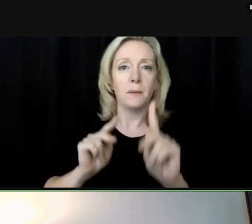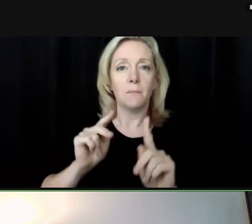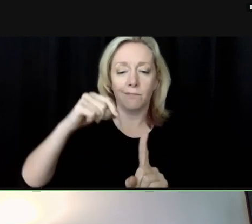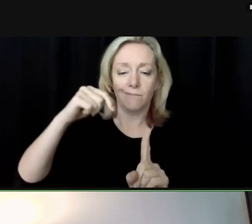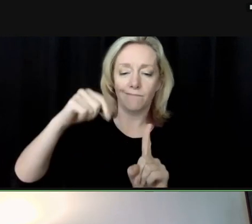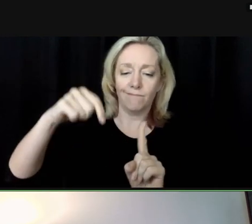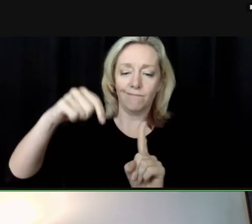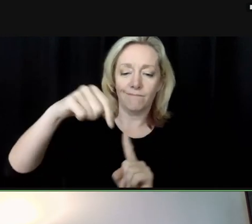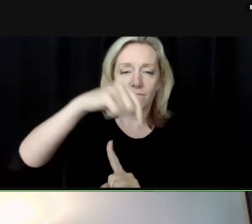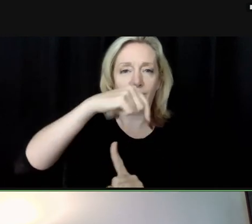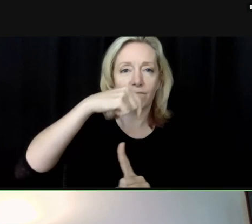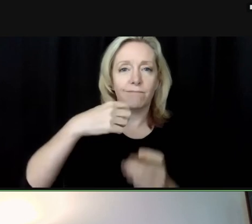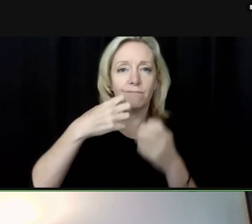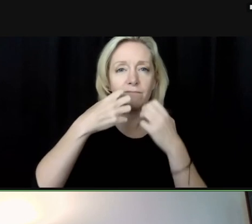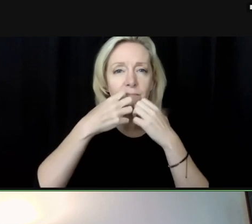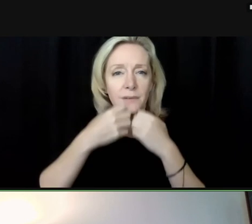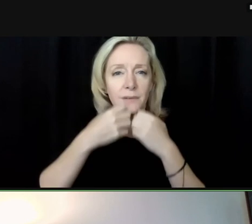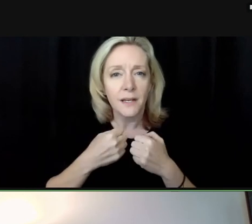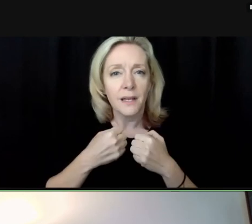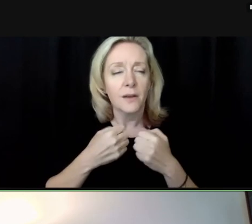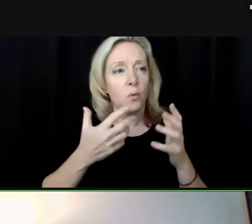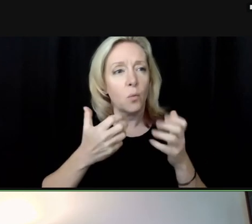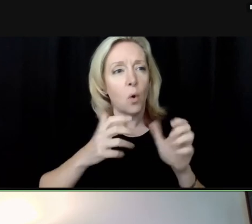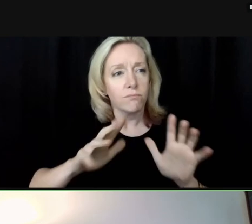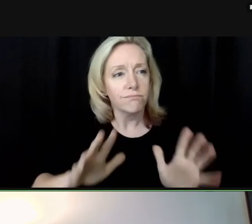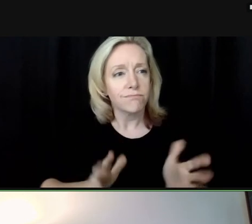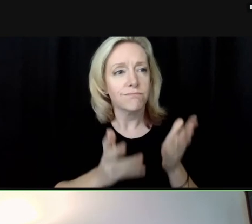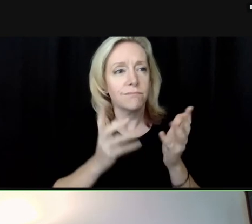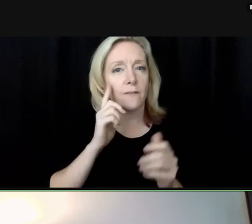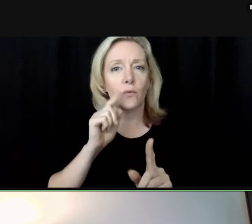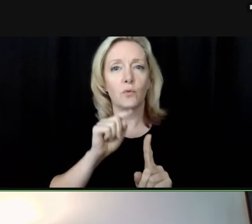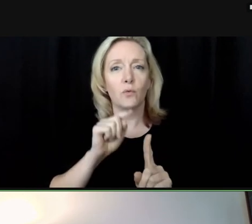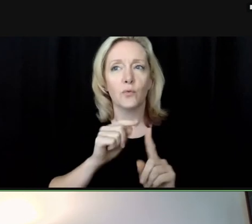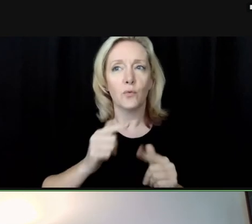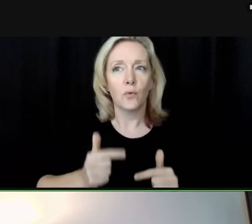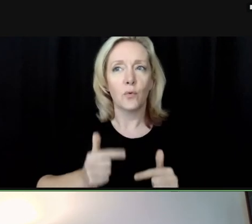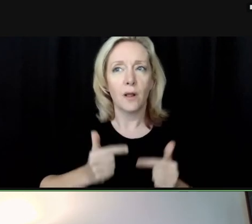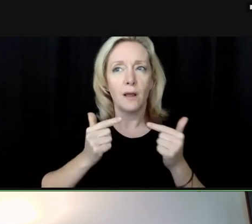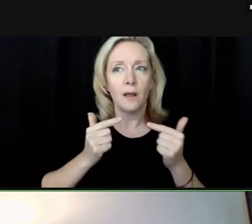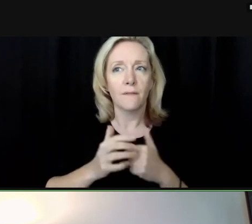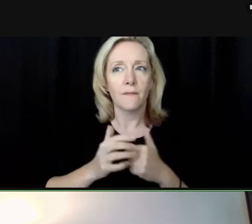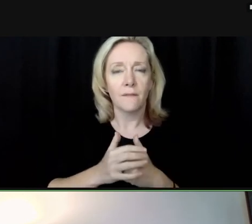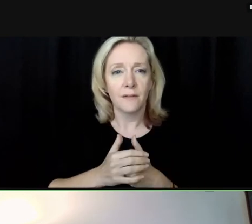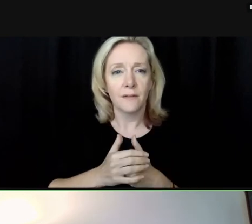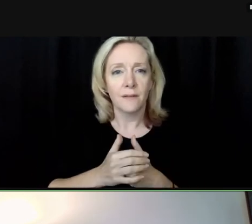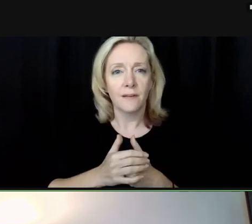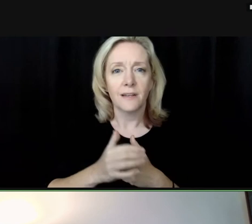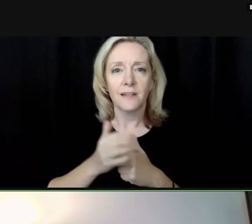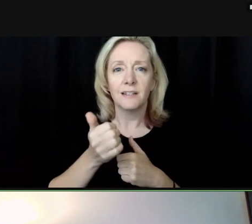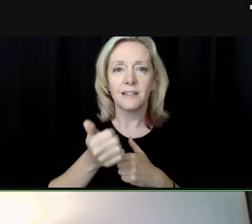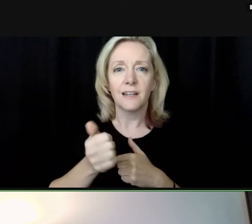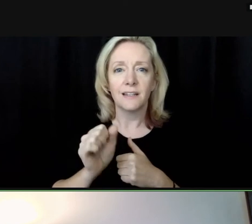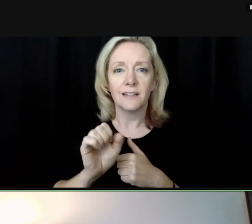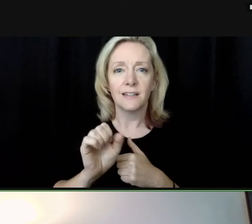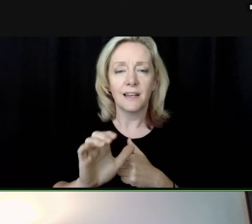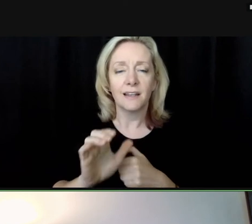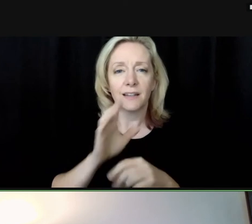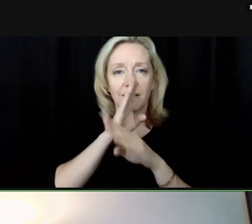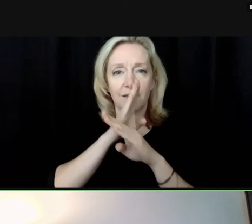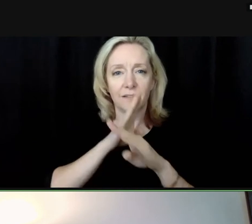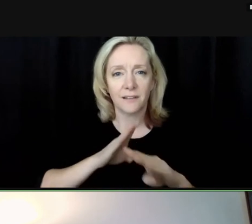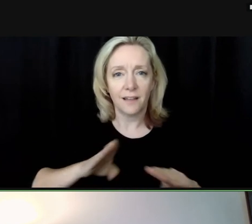you and wanted what was best for you in life. 10 seconds of silence. I'll